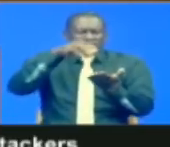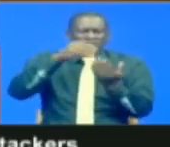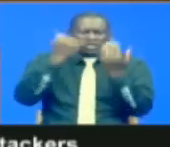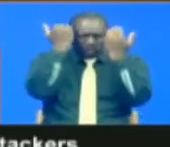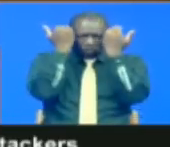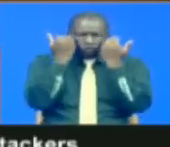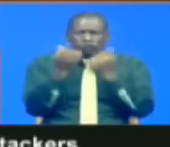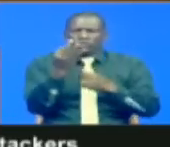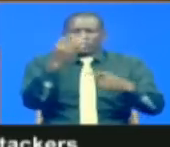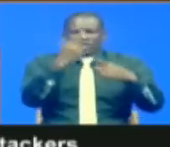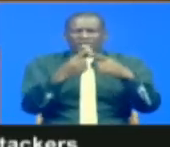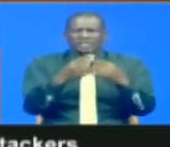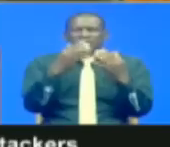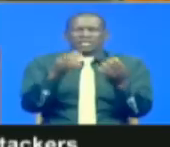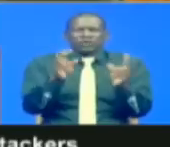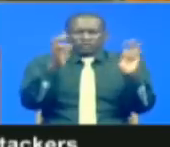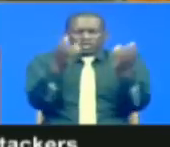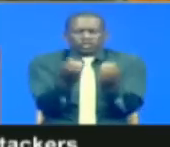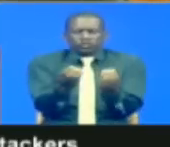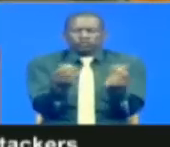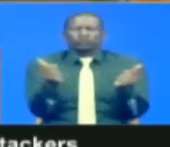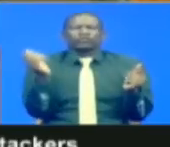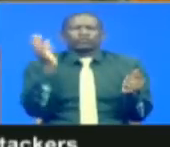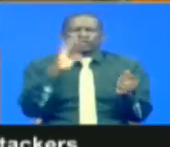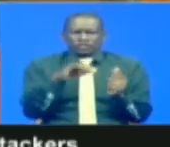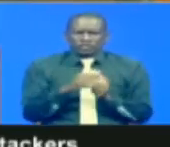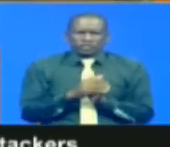But now the matter has been put to rest.